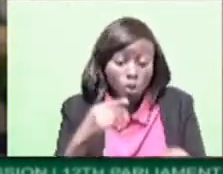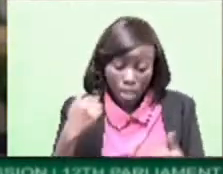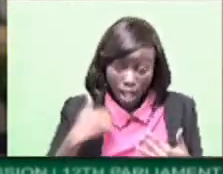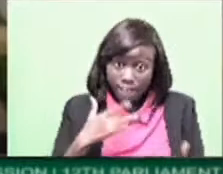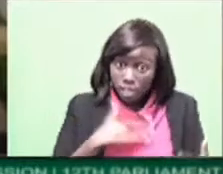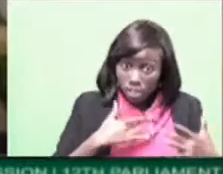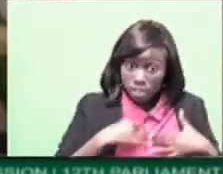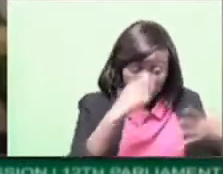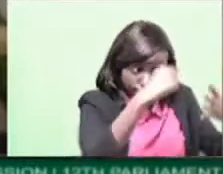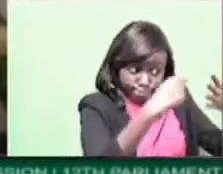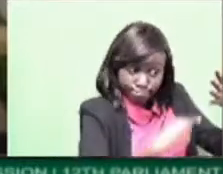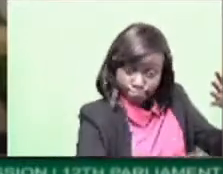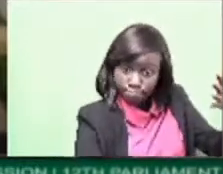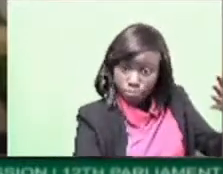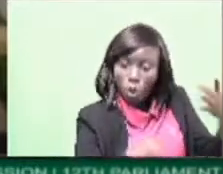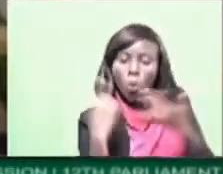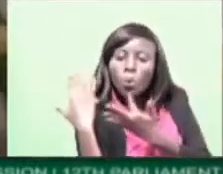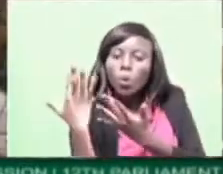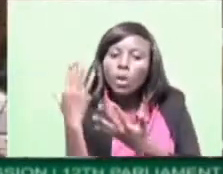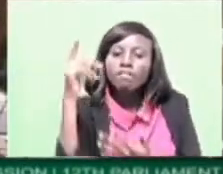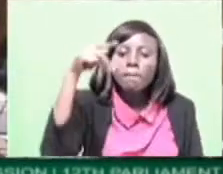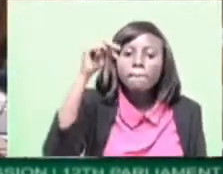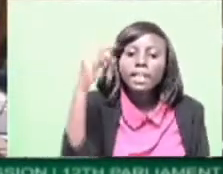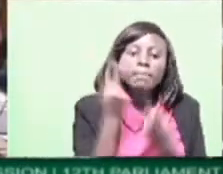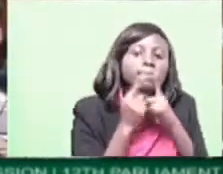words, Madam Speaker, I thank you.